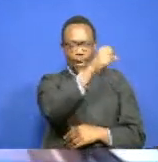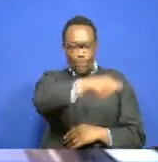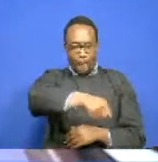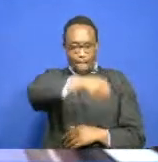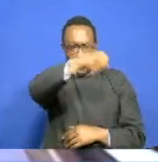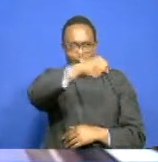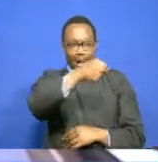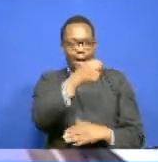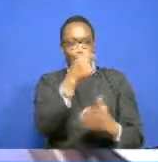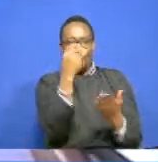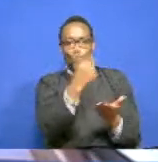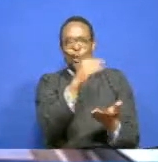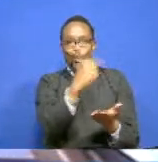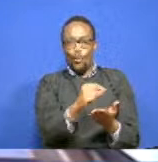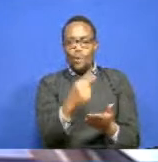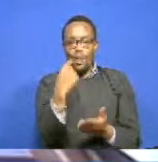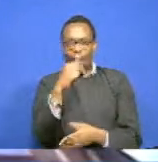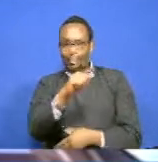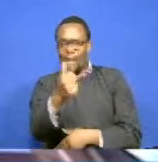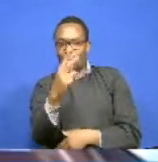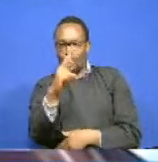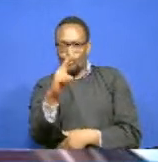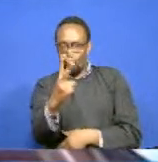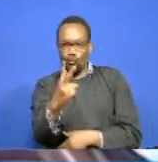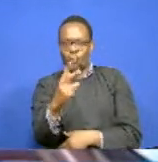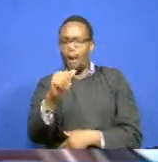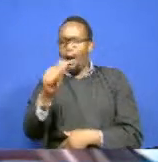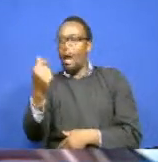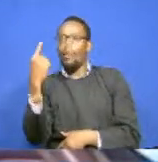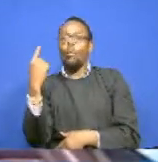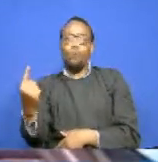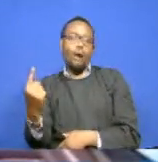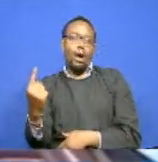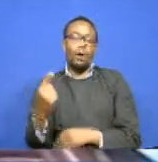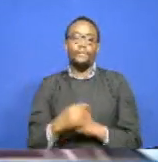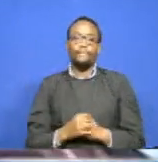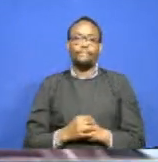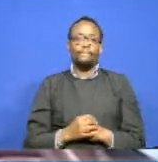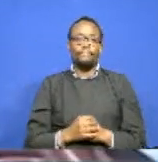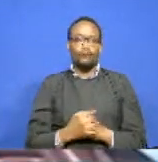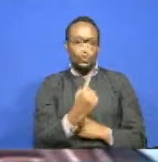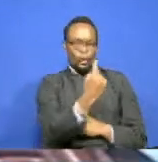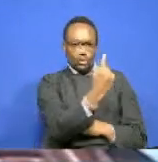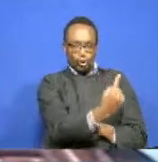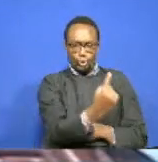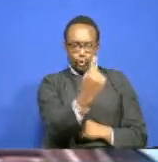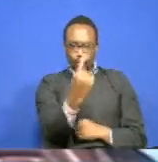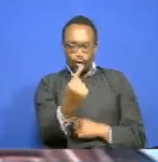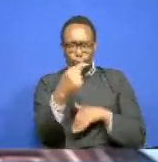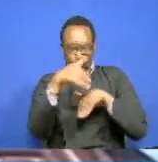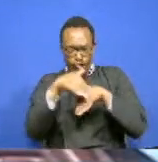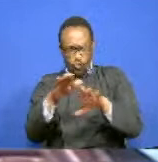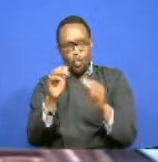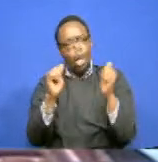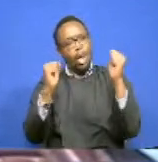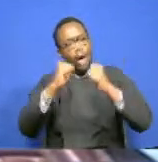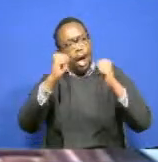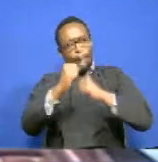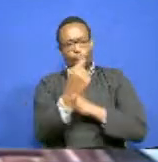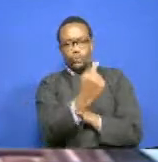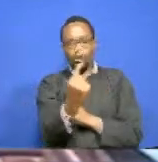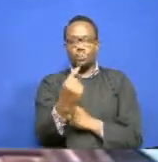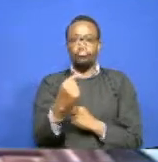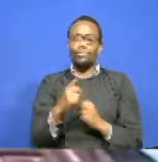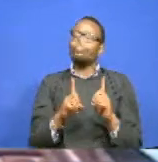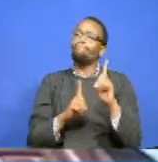money, to another 2 talents, and to another 1 talent, each according to his ability. Then he